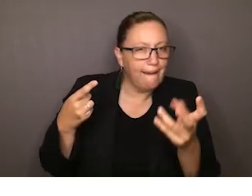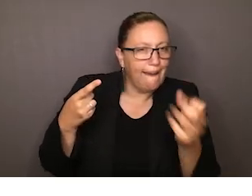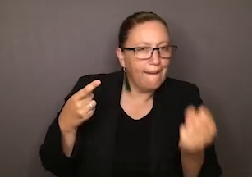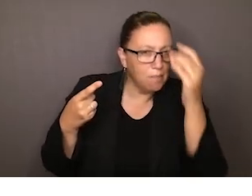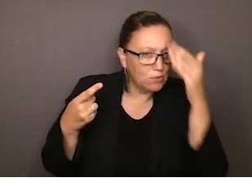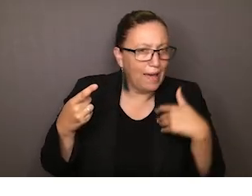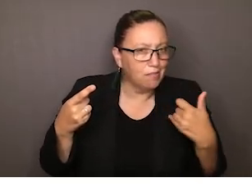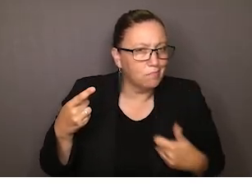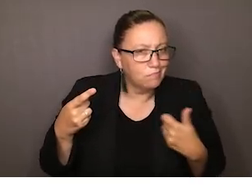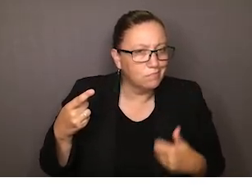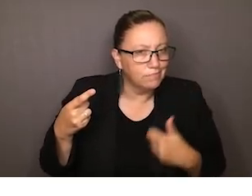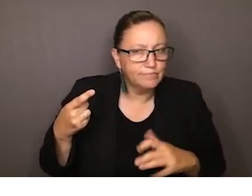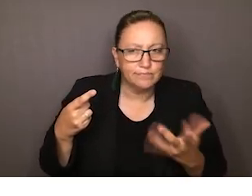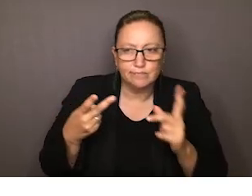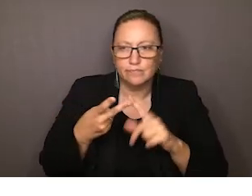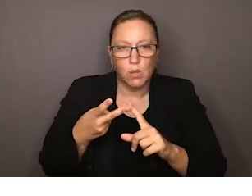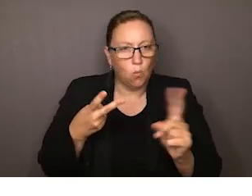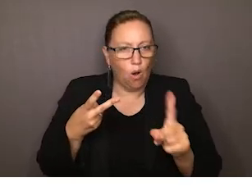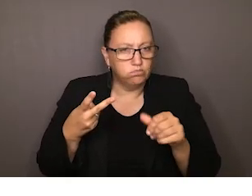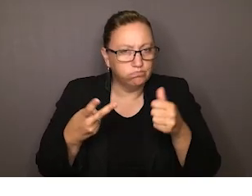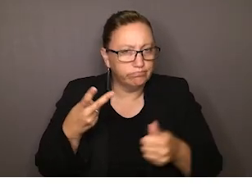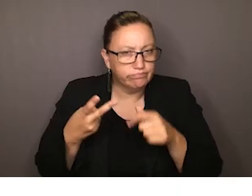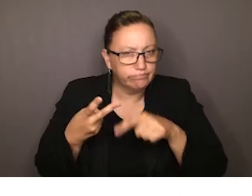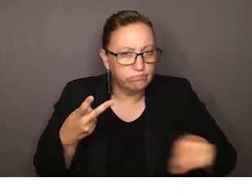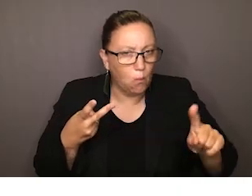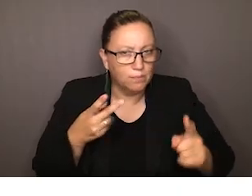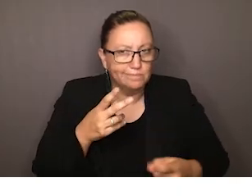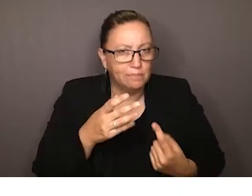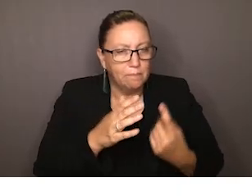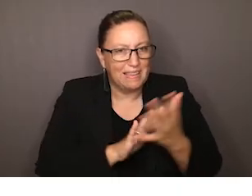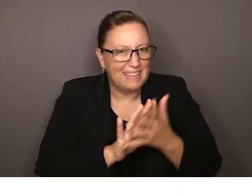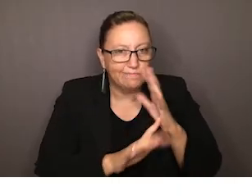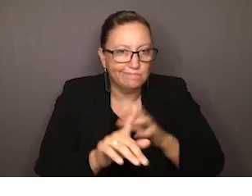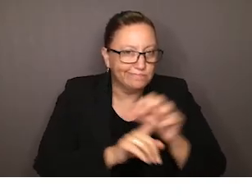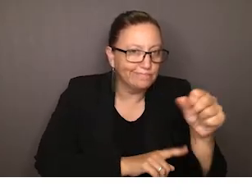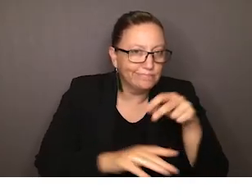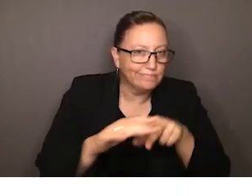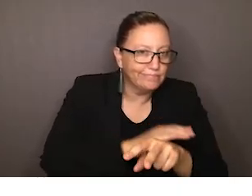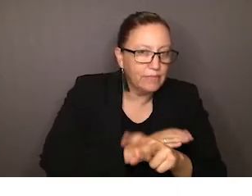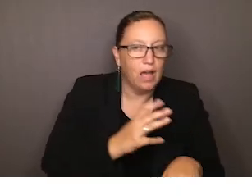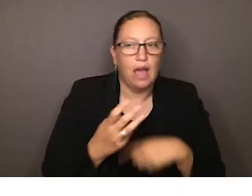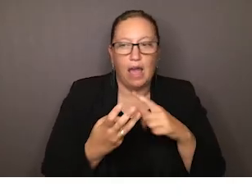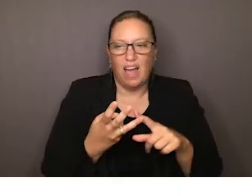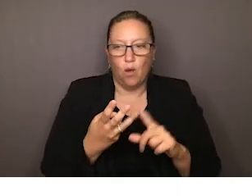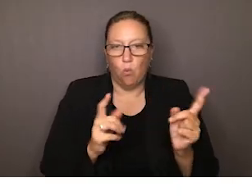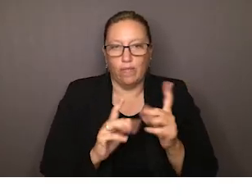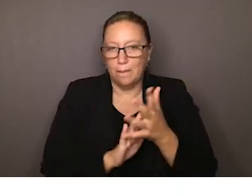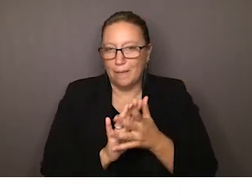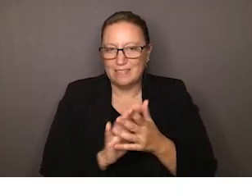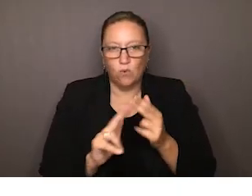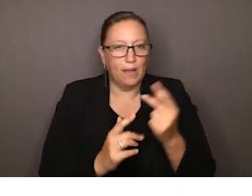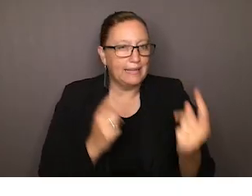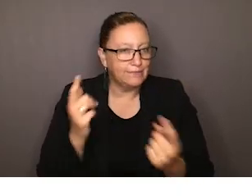are, who is most affected, and what this means for individuals, families,